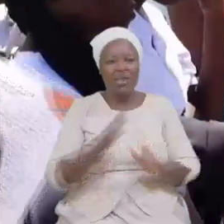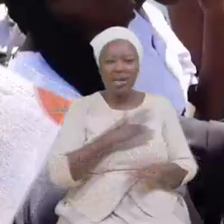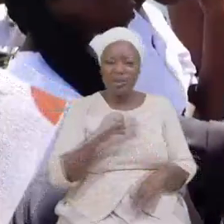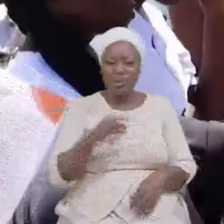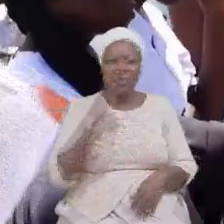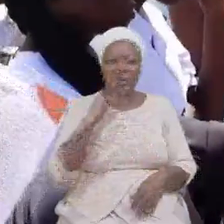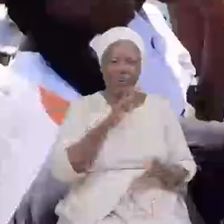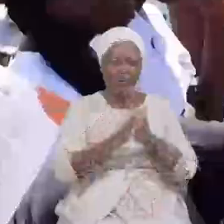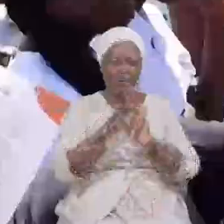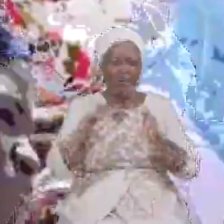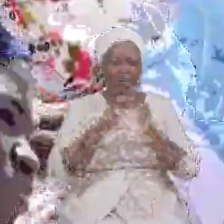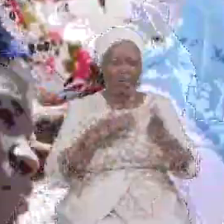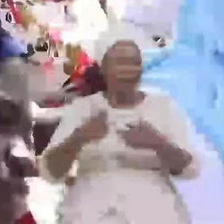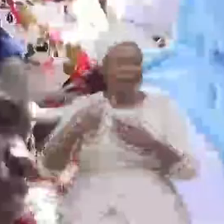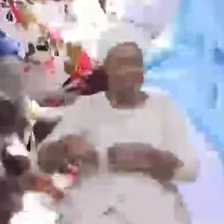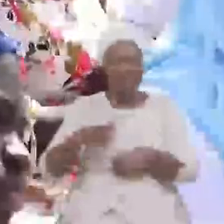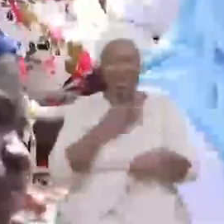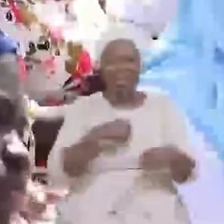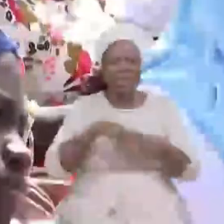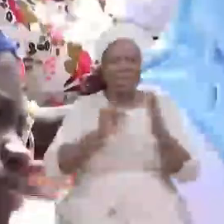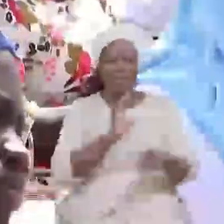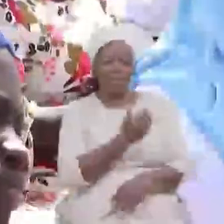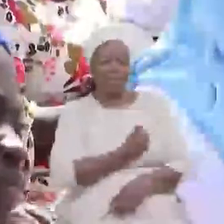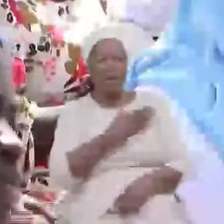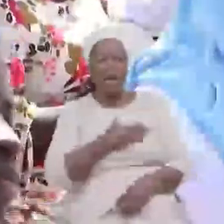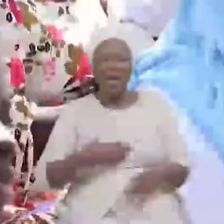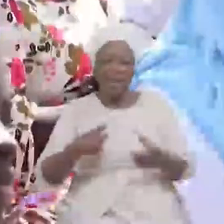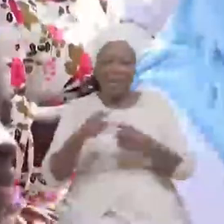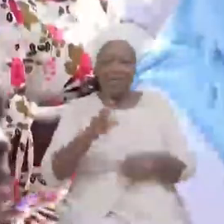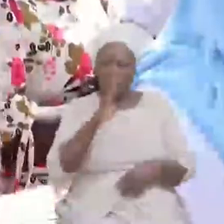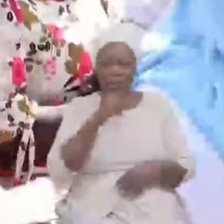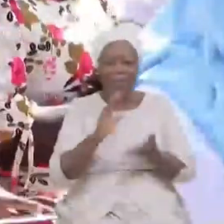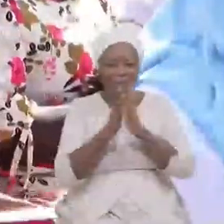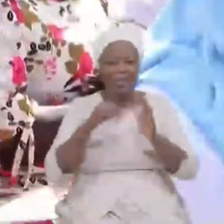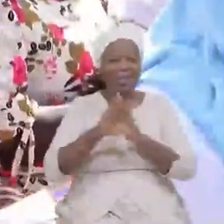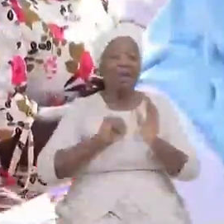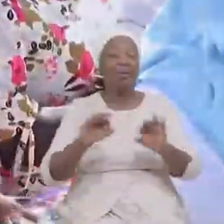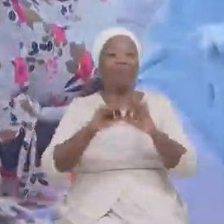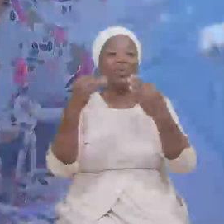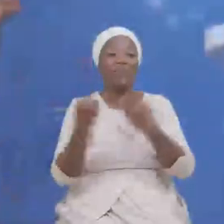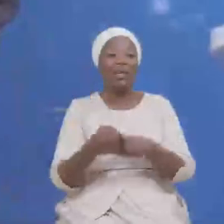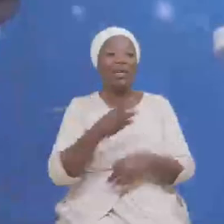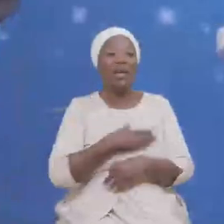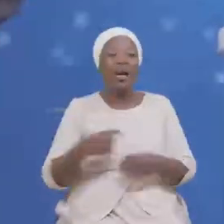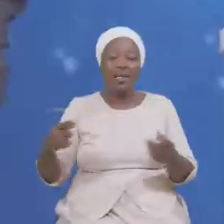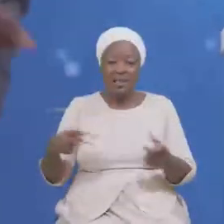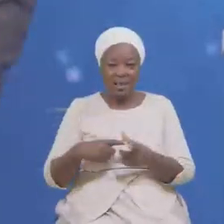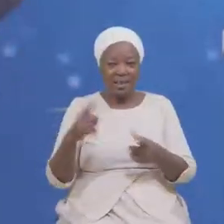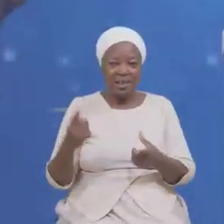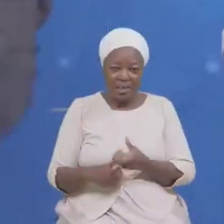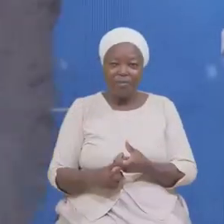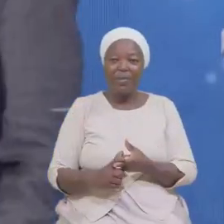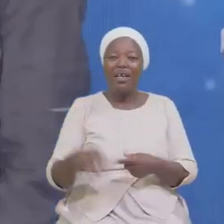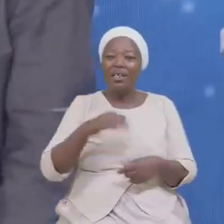will be peace in our soul, there will be peace in our family, there will be peace within our associates,